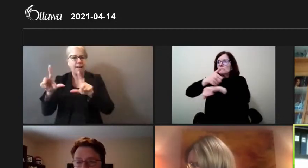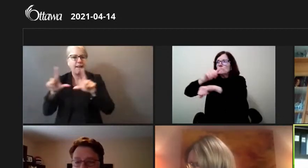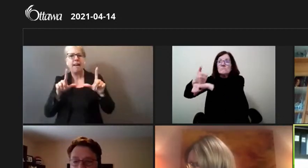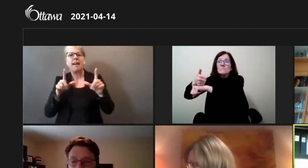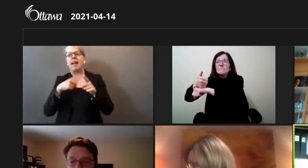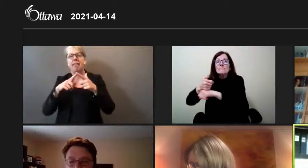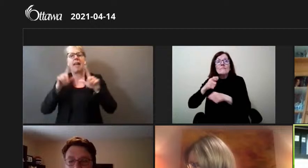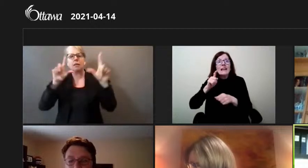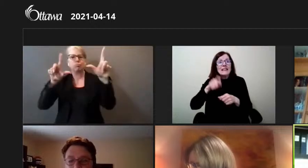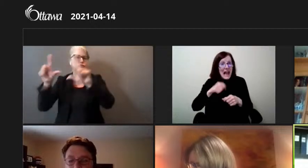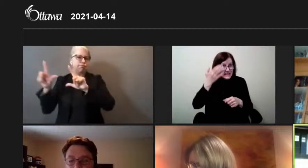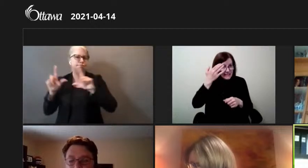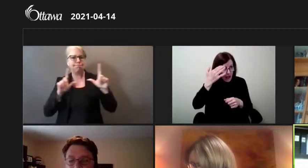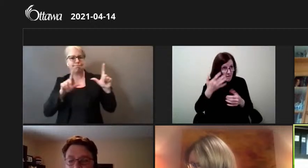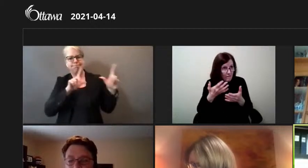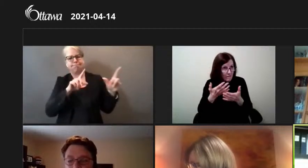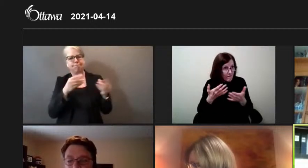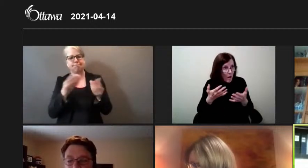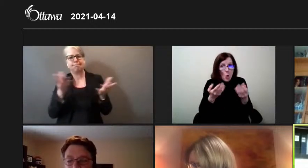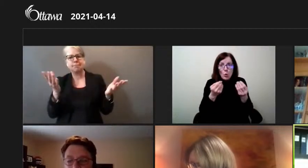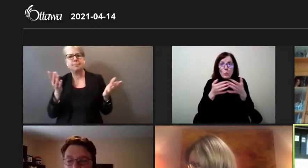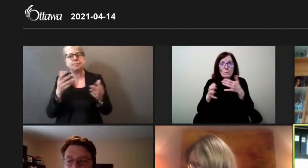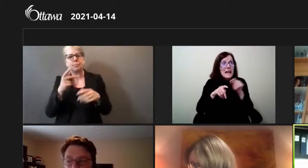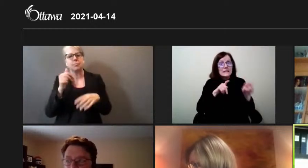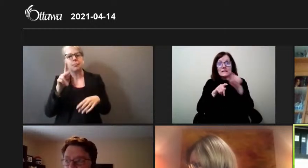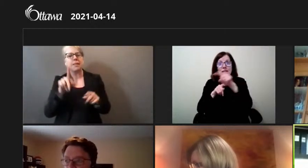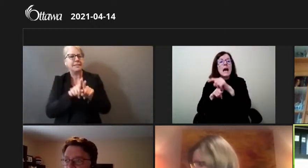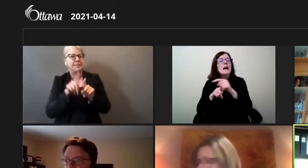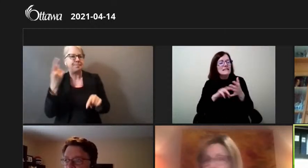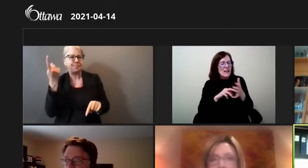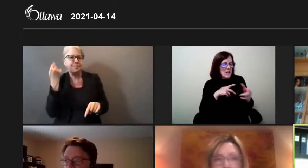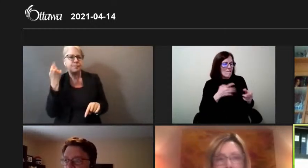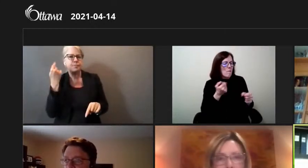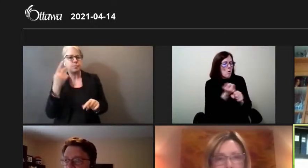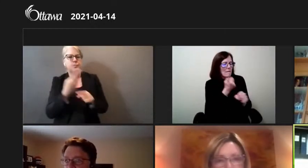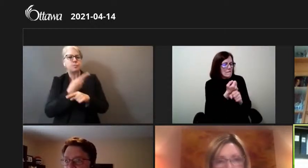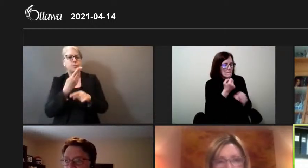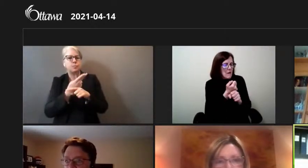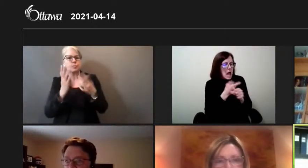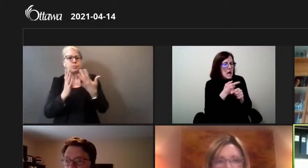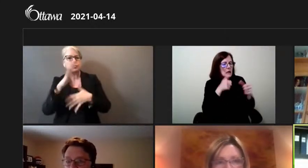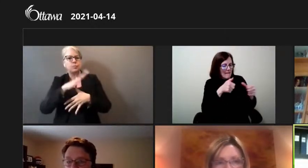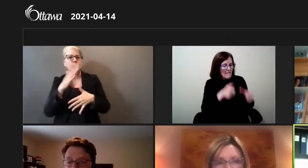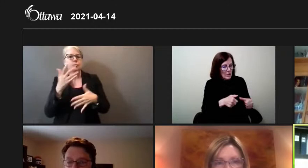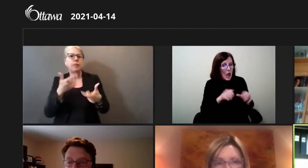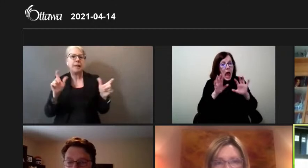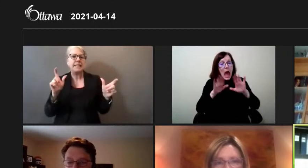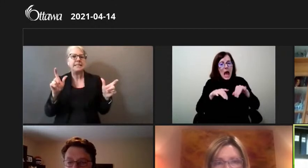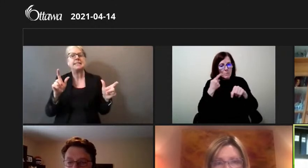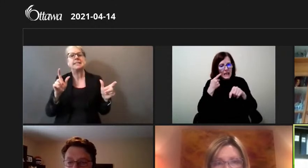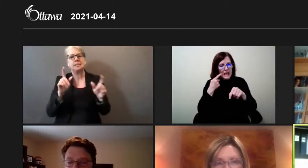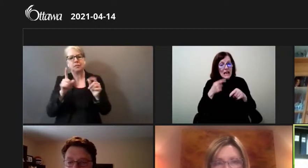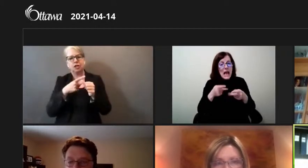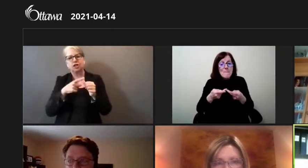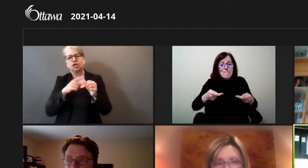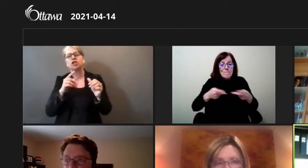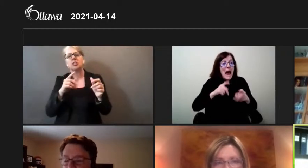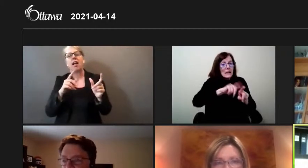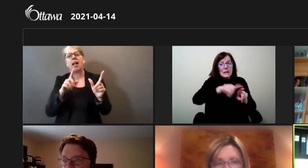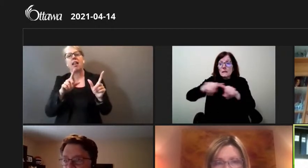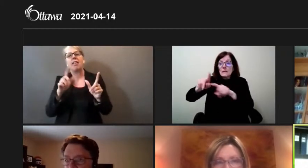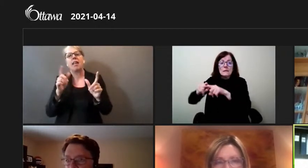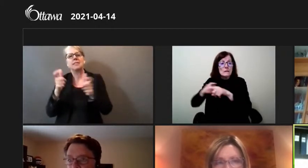them out to the parks. And much like last year, we'll use a priority of the biggest sites first and move on to there